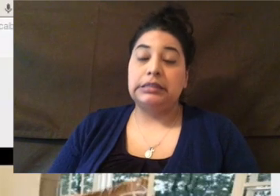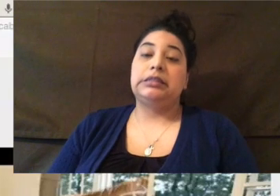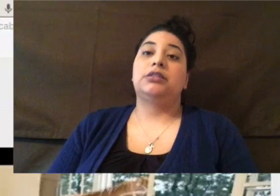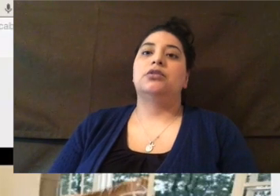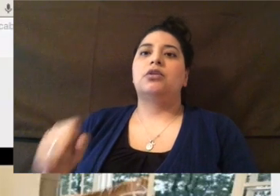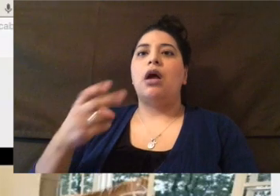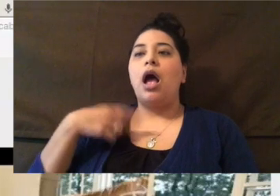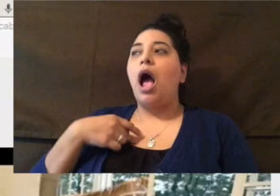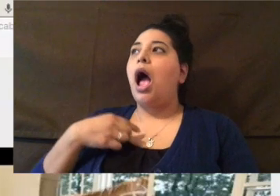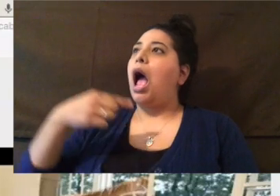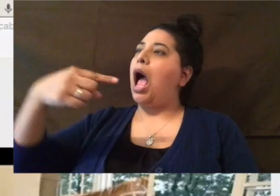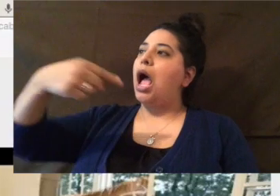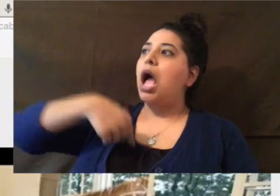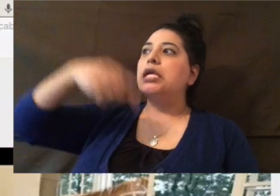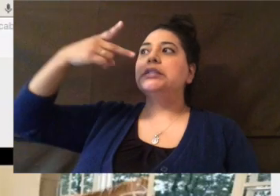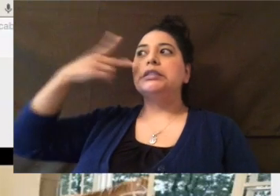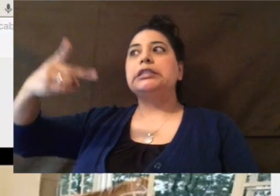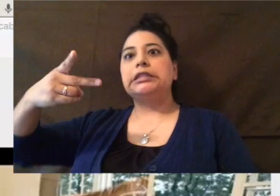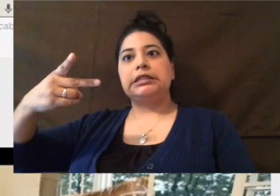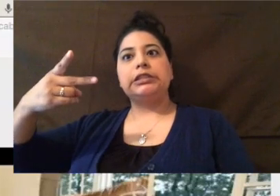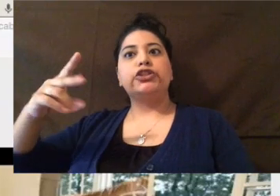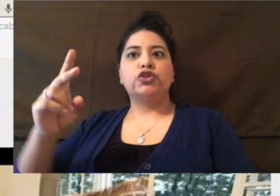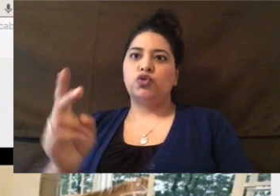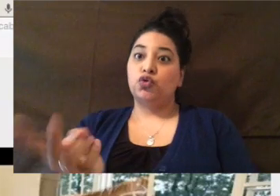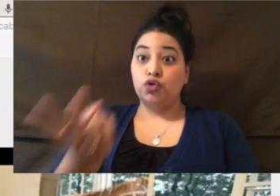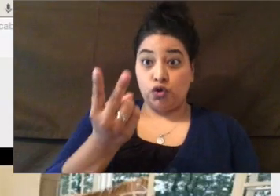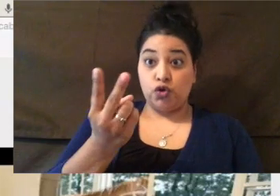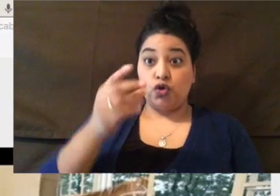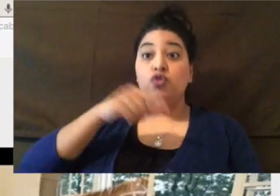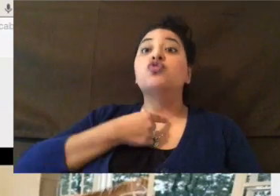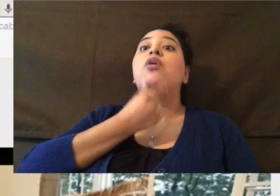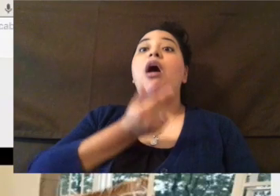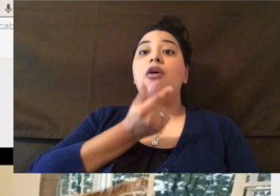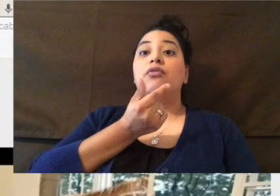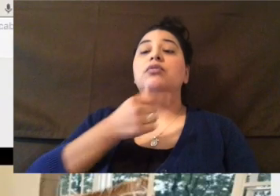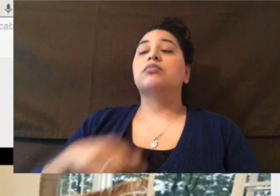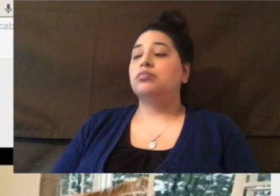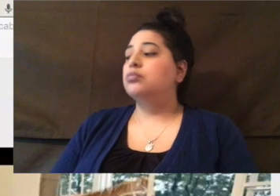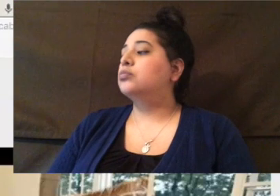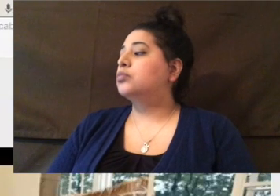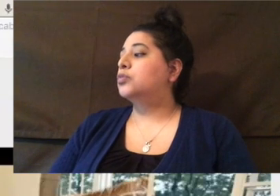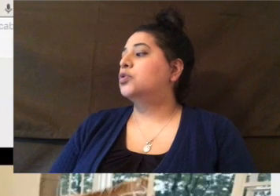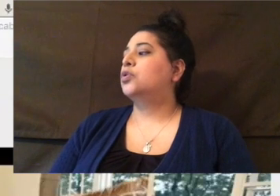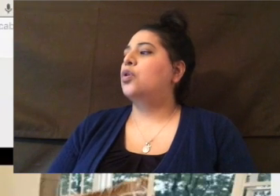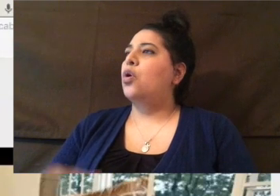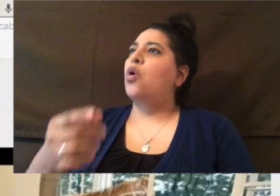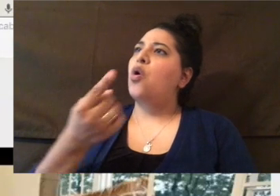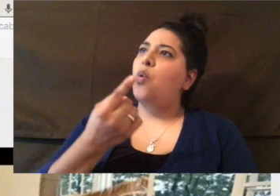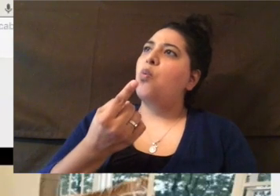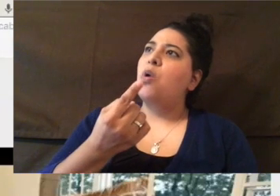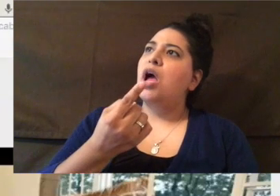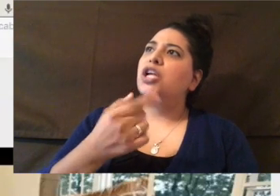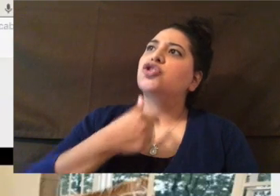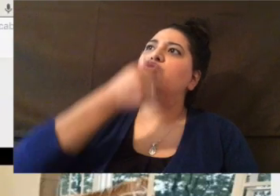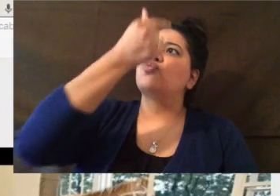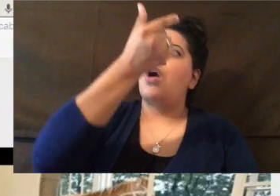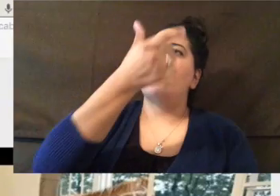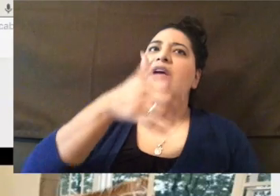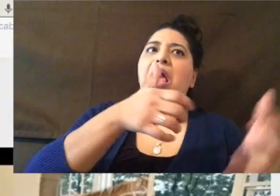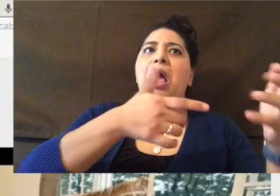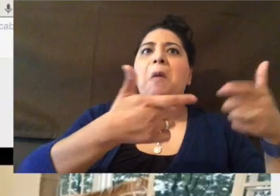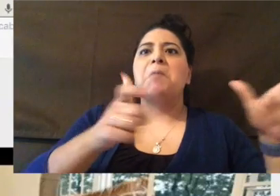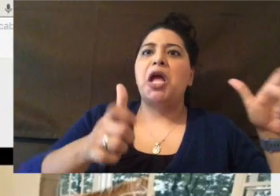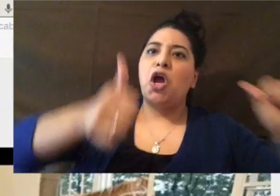see two giraffes. One is bigger, one is